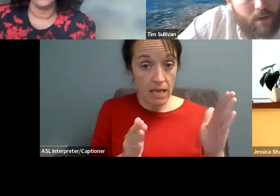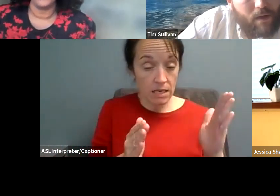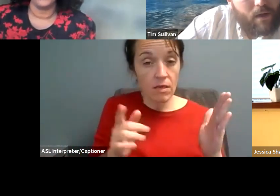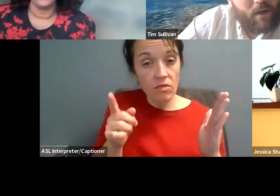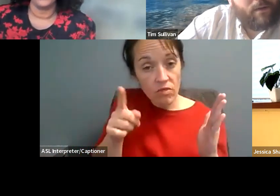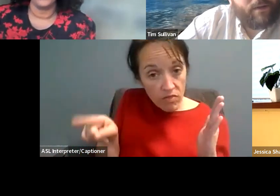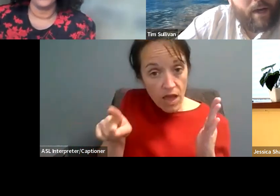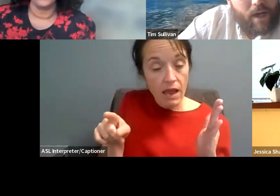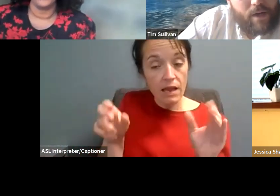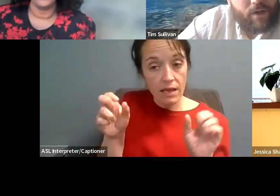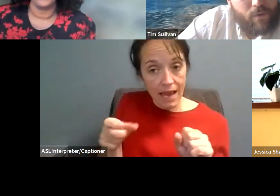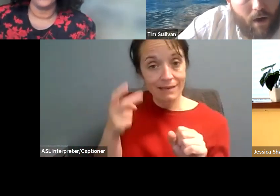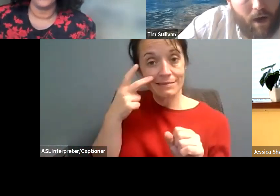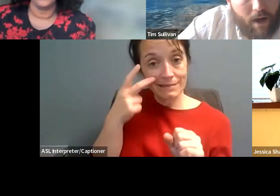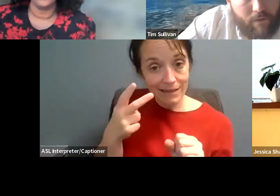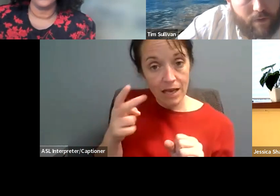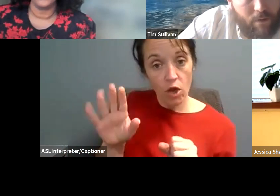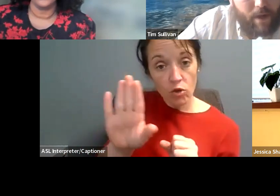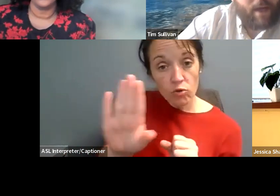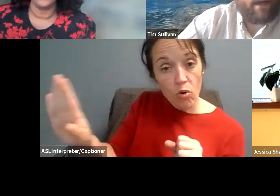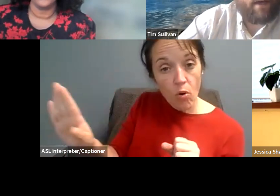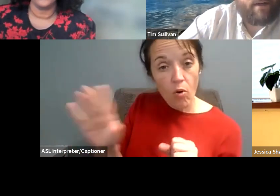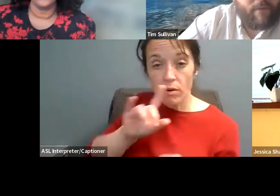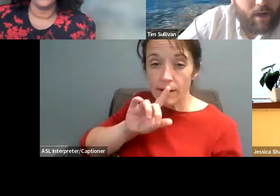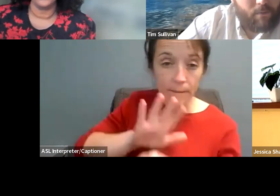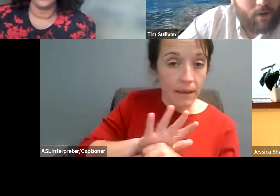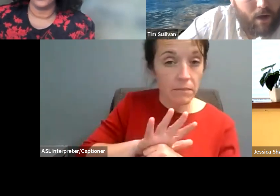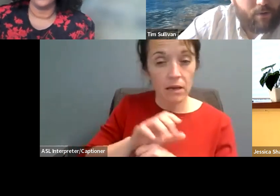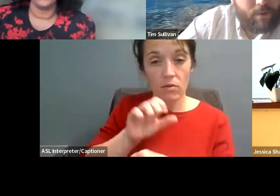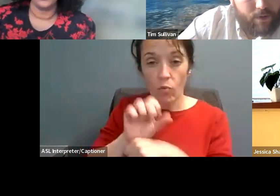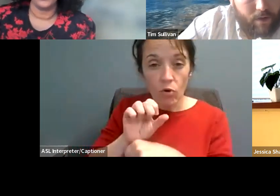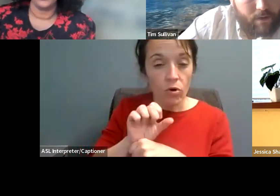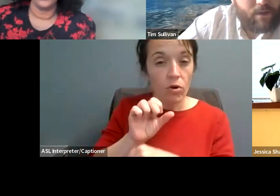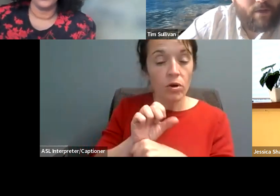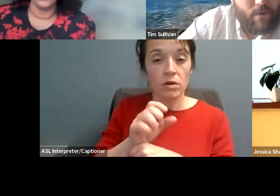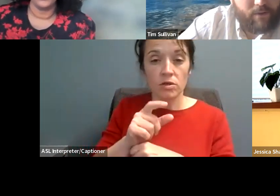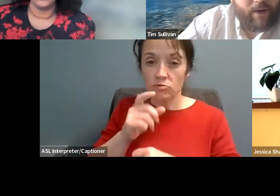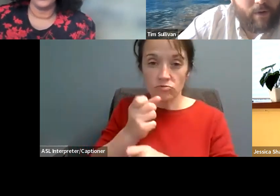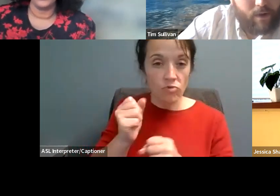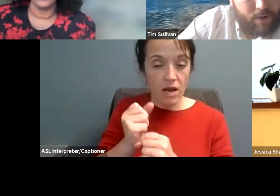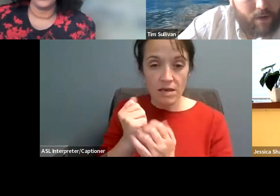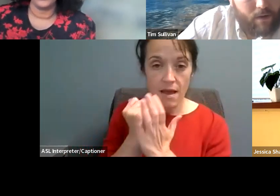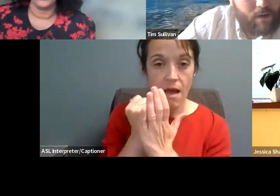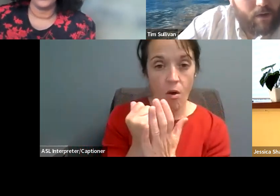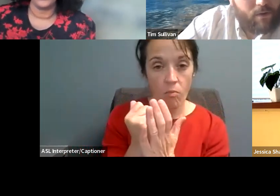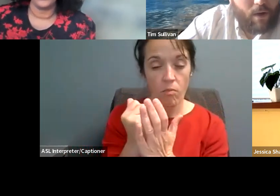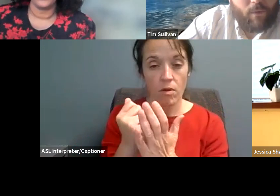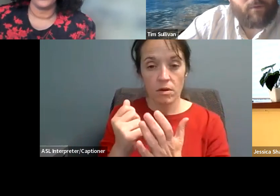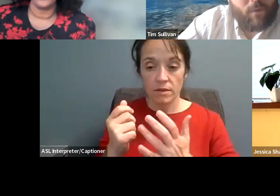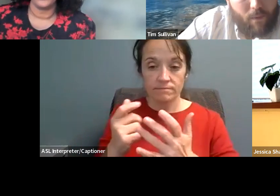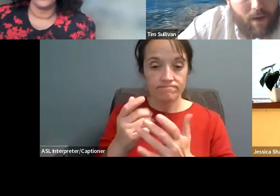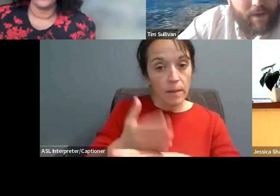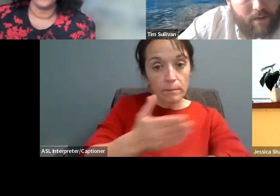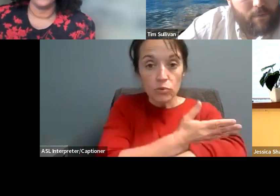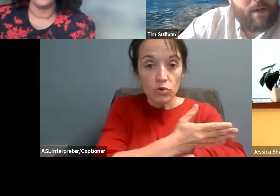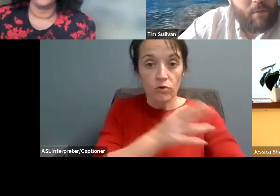plans the dedication you all have to making an invaluable contribution to U.S. agriculture. So